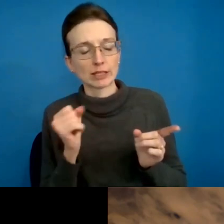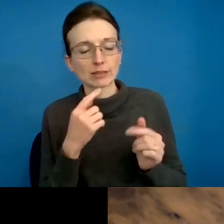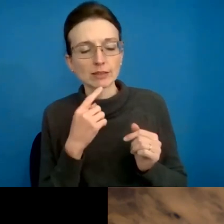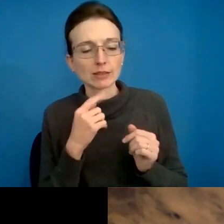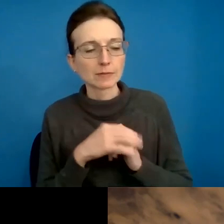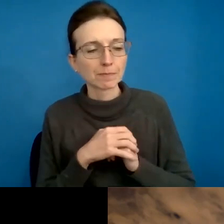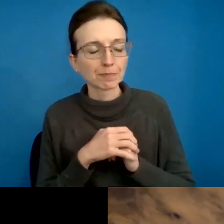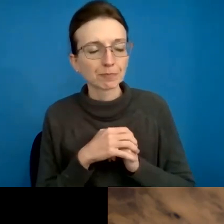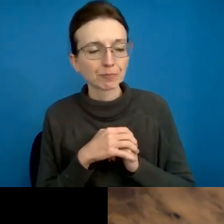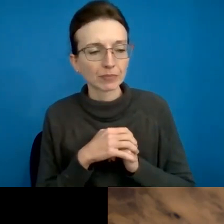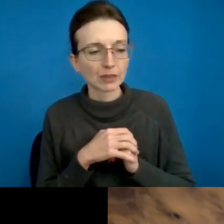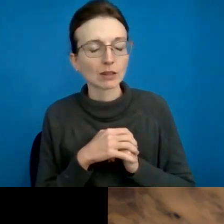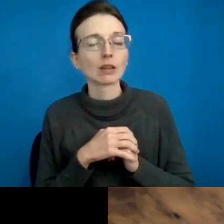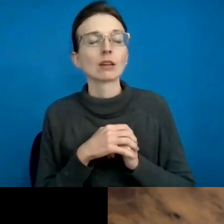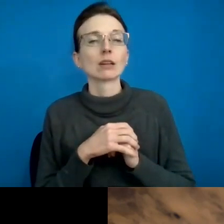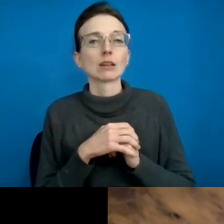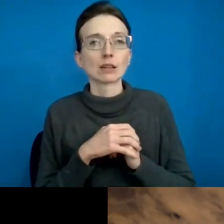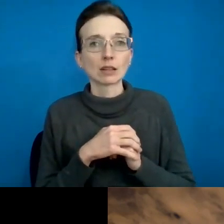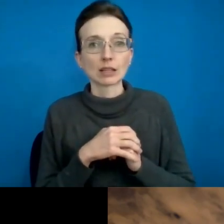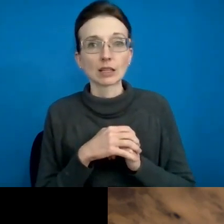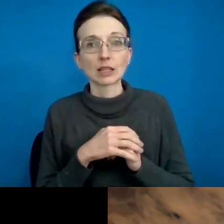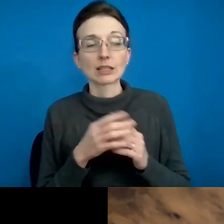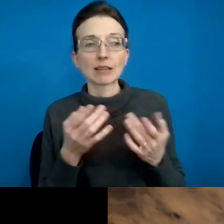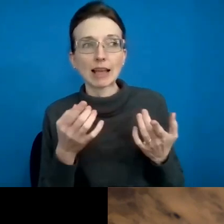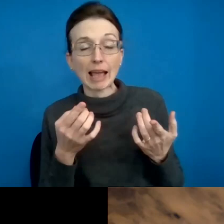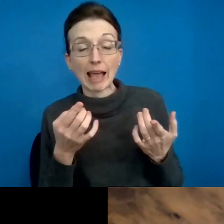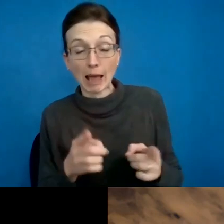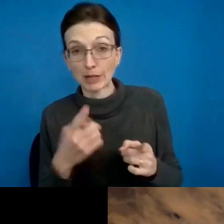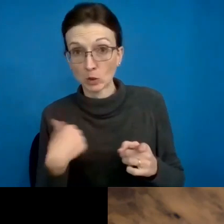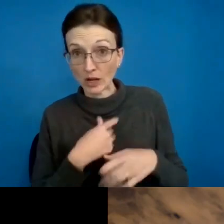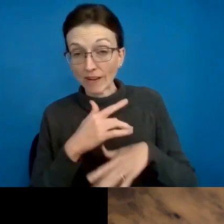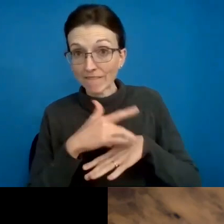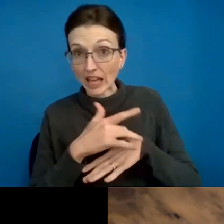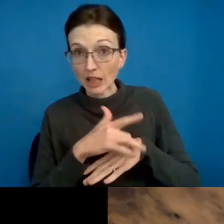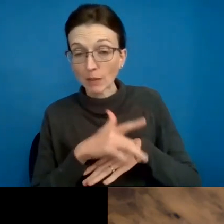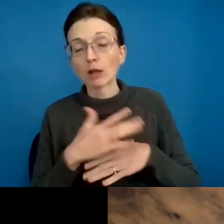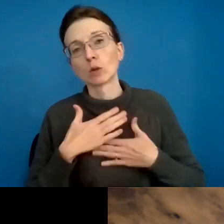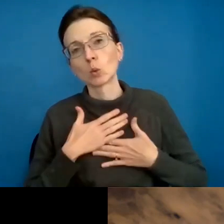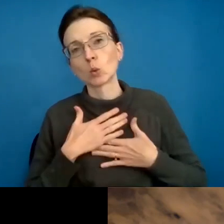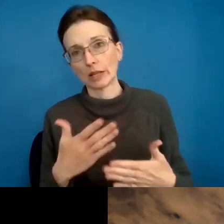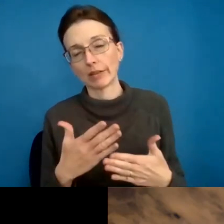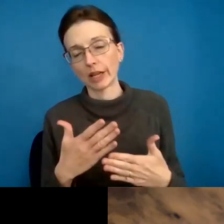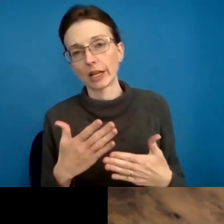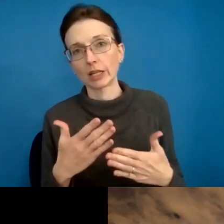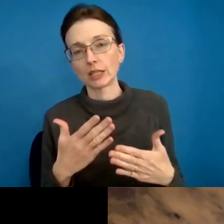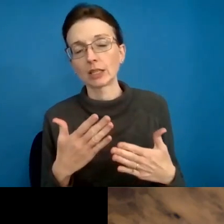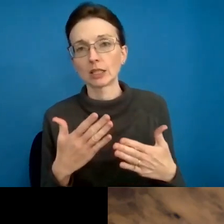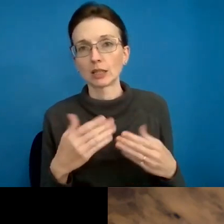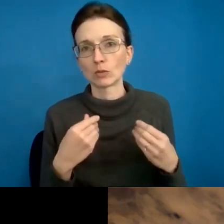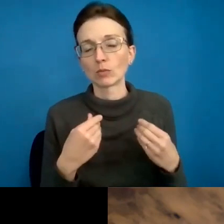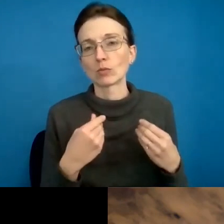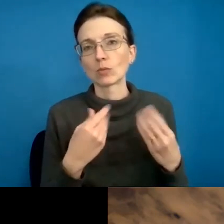with, as we are available, are happy to do that service for